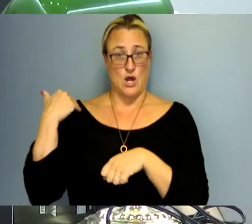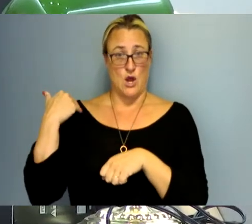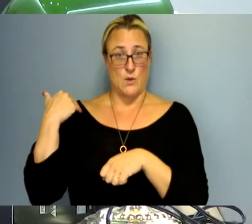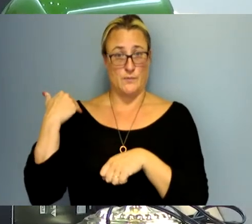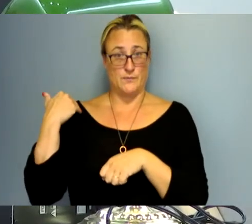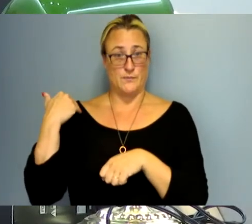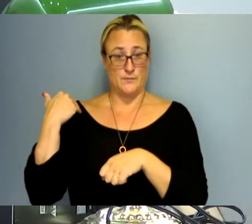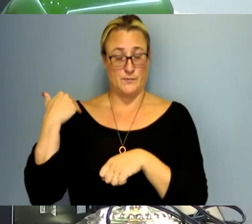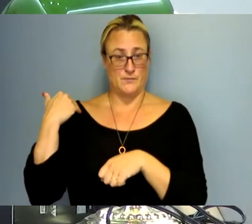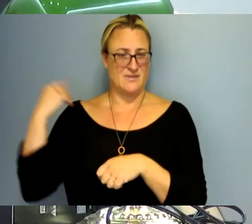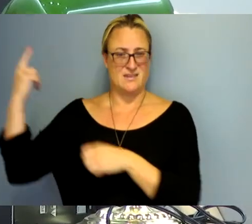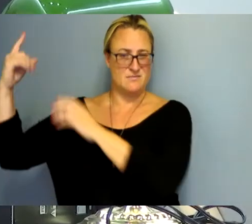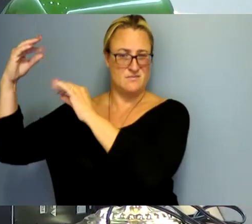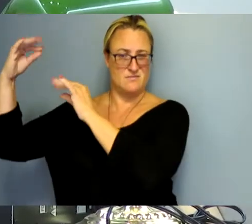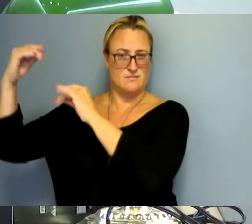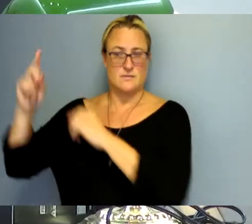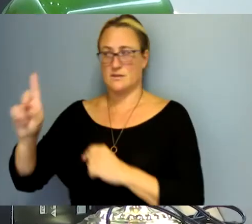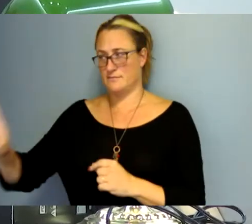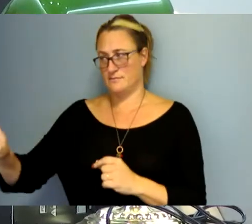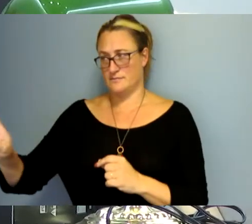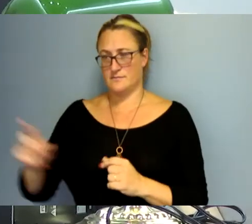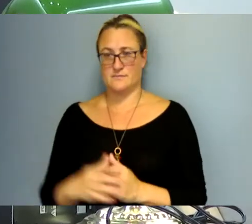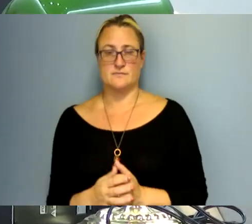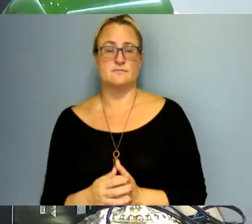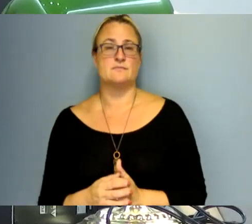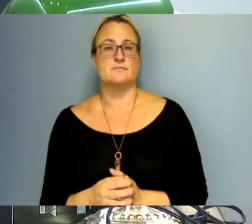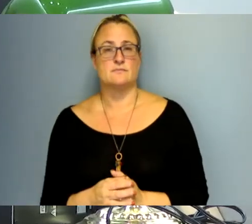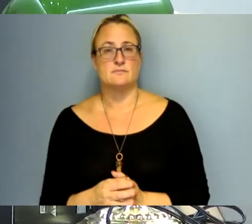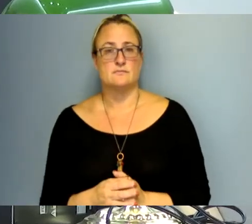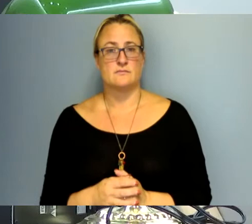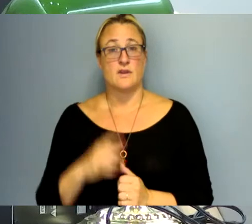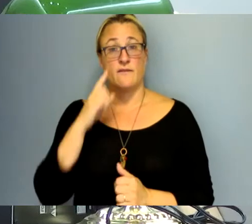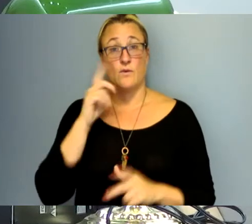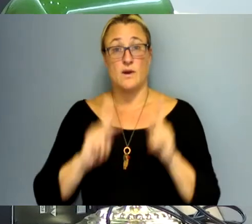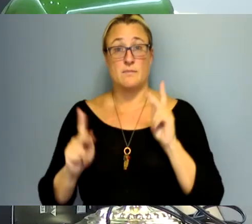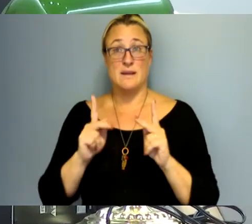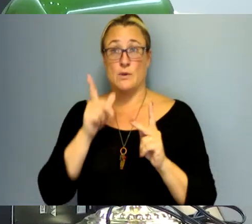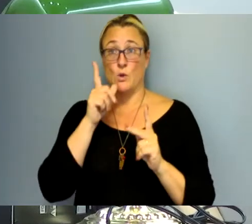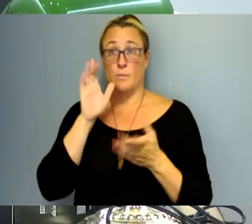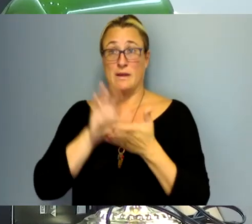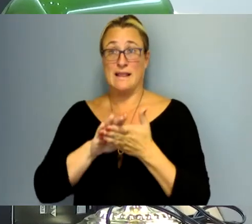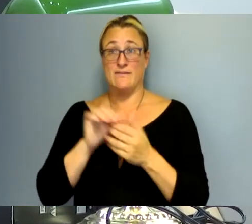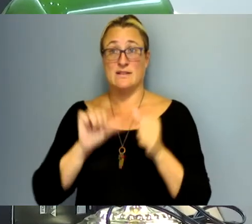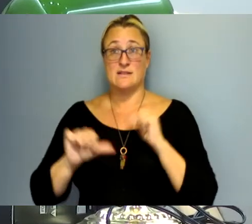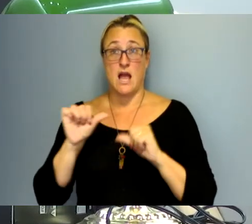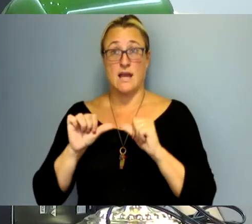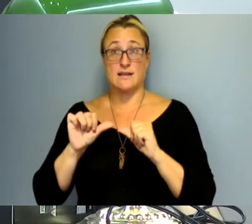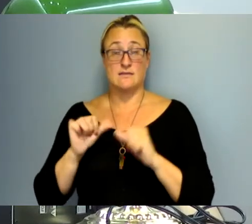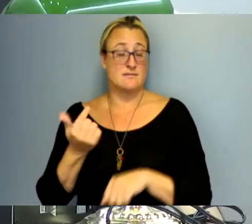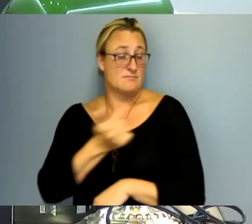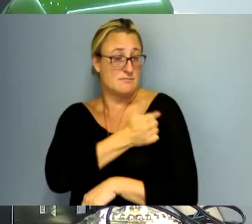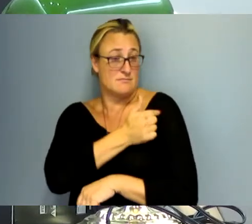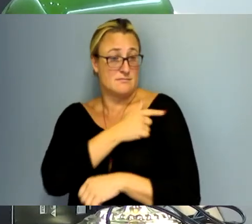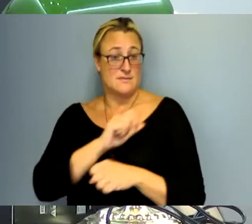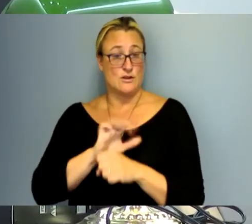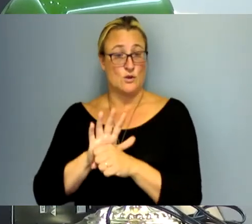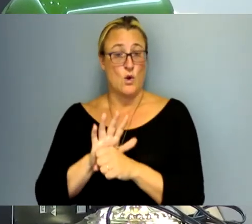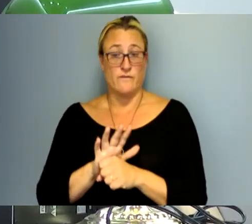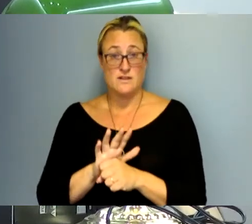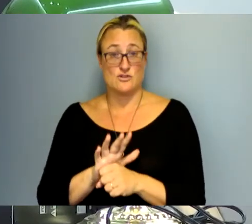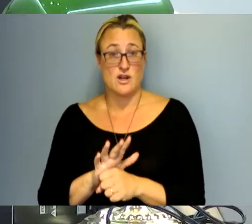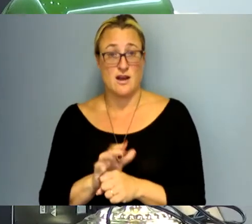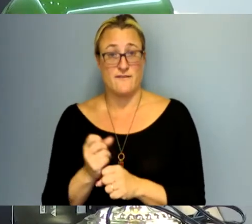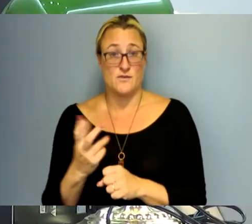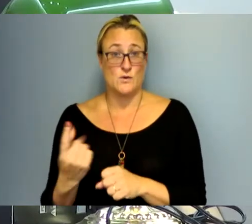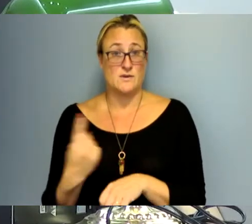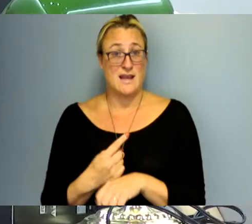Excuse me. Thank you. For those that actually believe in science, got my COVID booster a couple days ago,